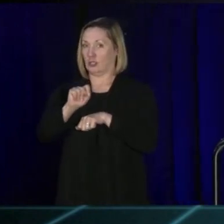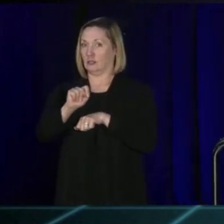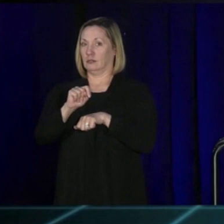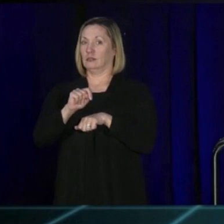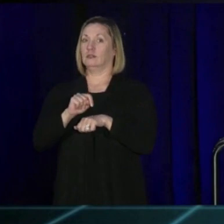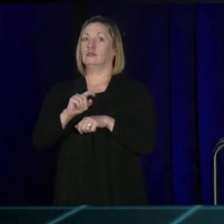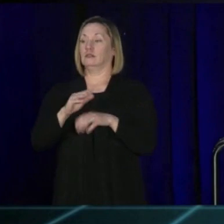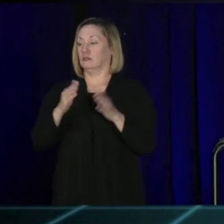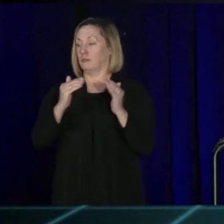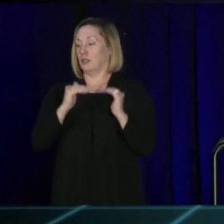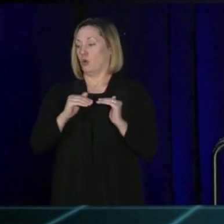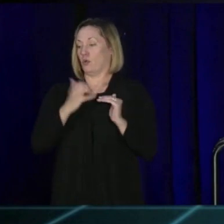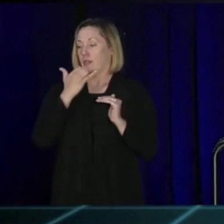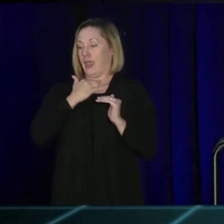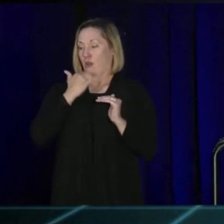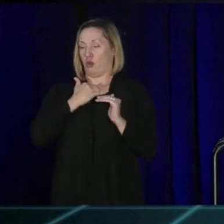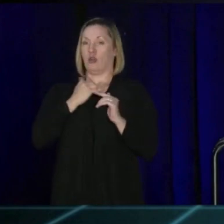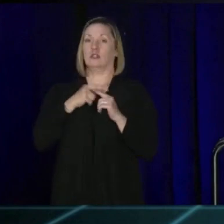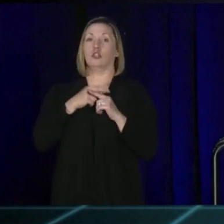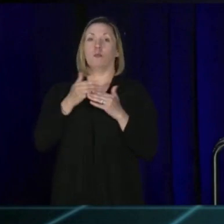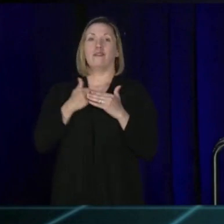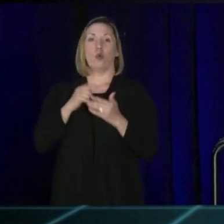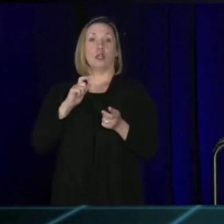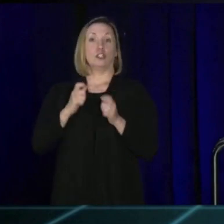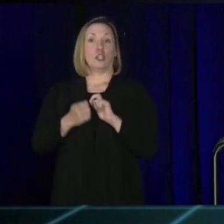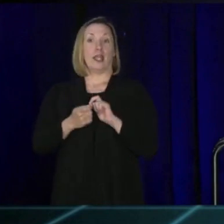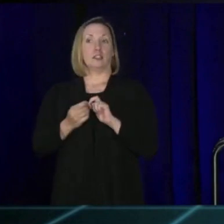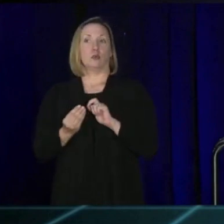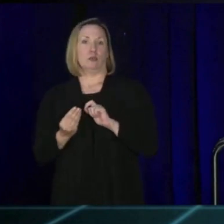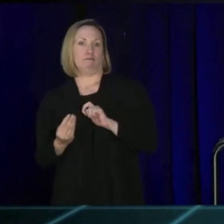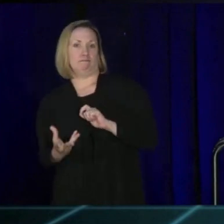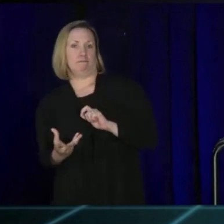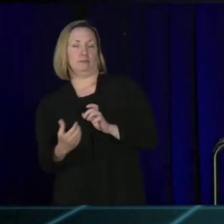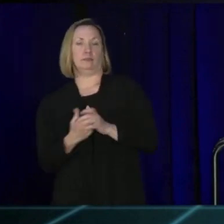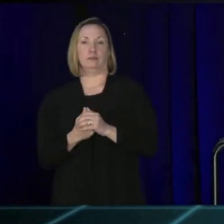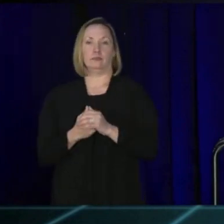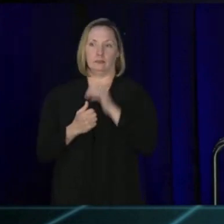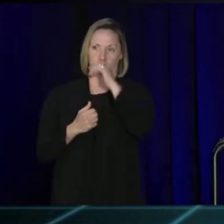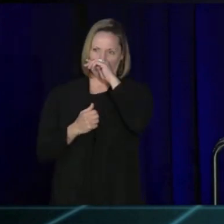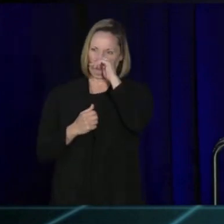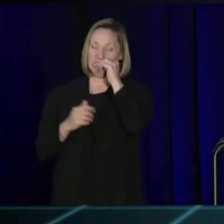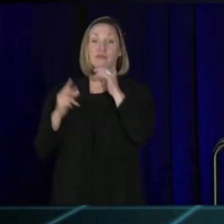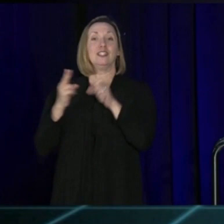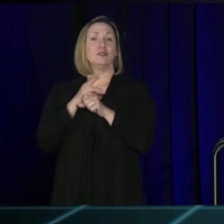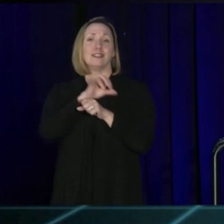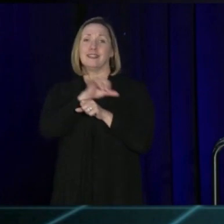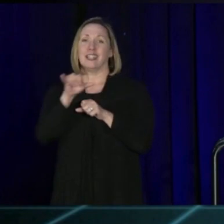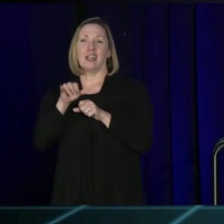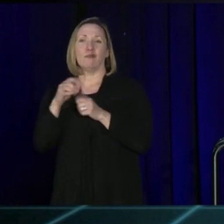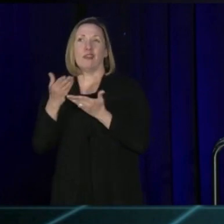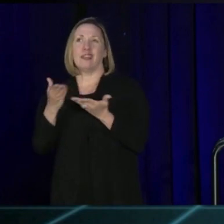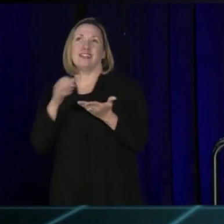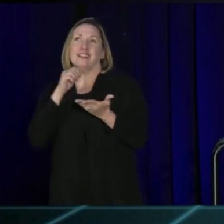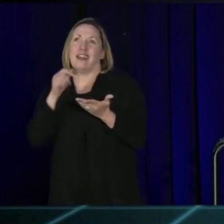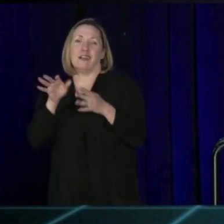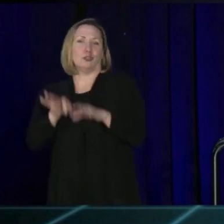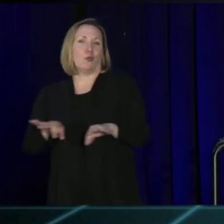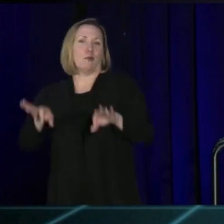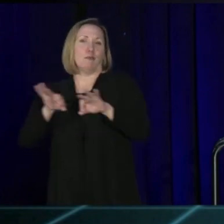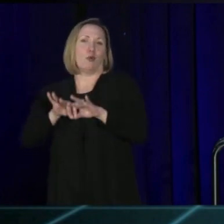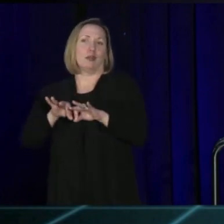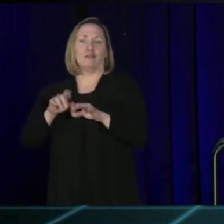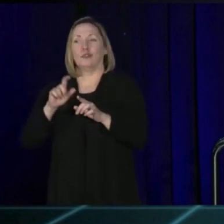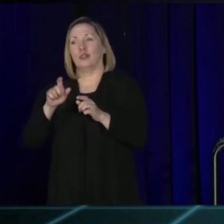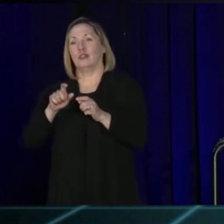therefore, when something would change, it will get announced to the user. We can use the same approach for less important information. For example, character count, like